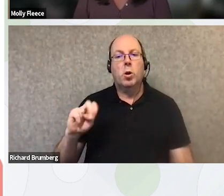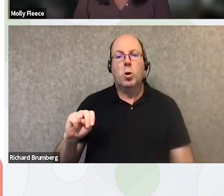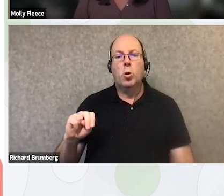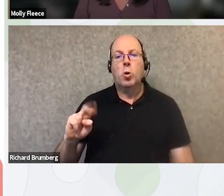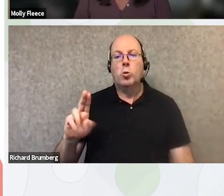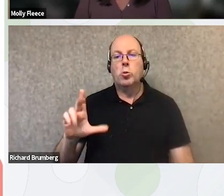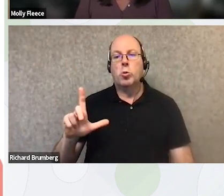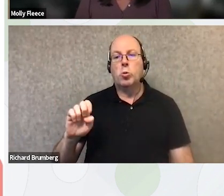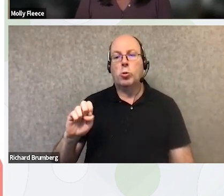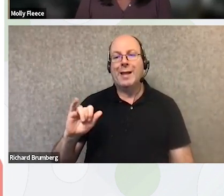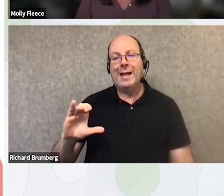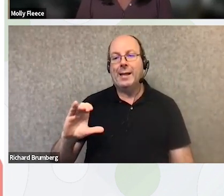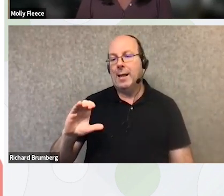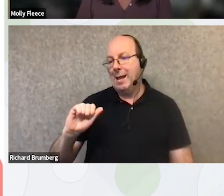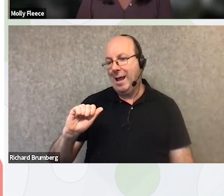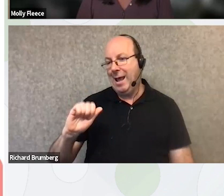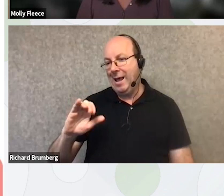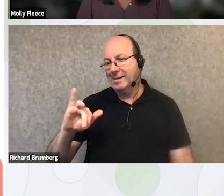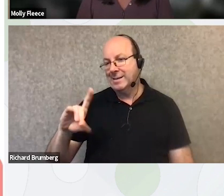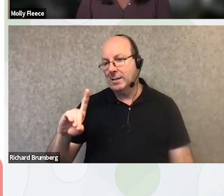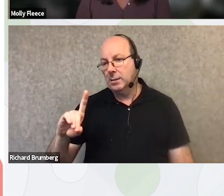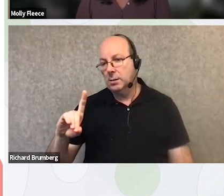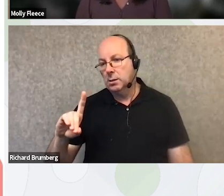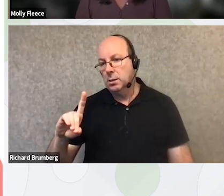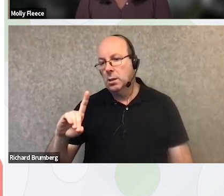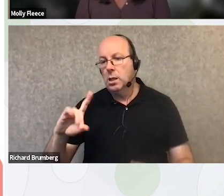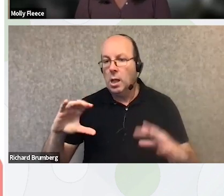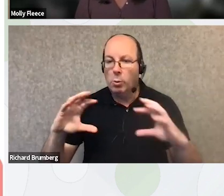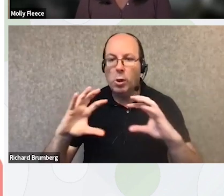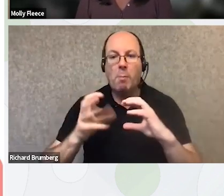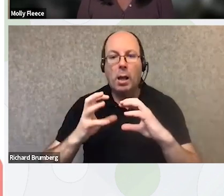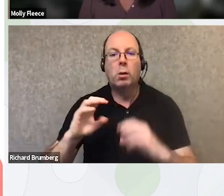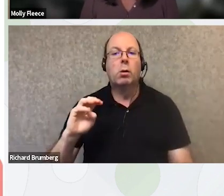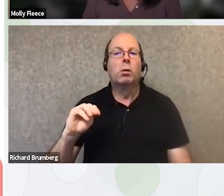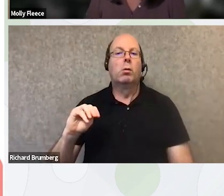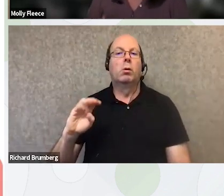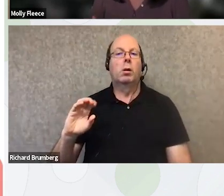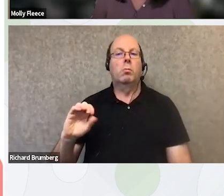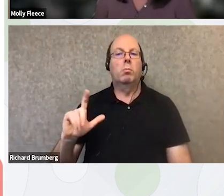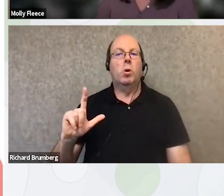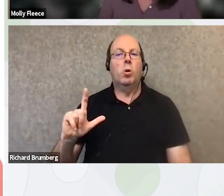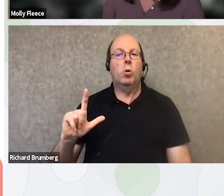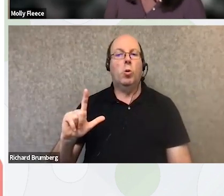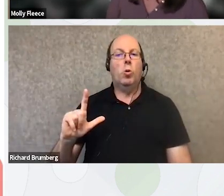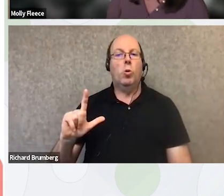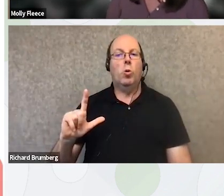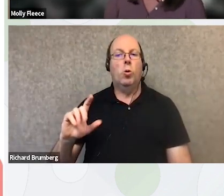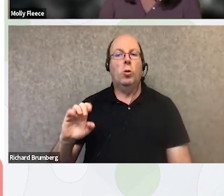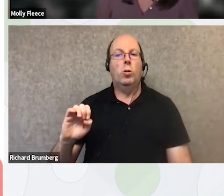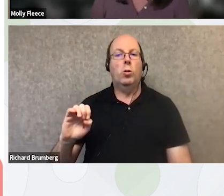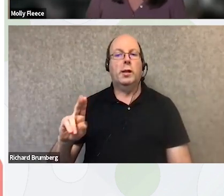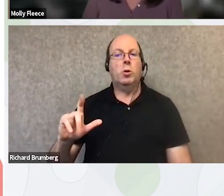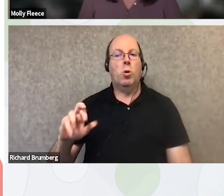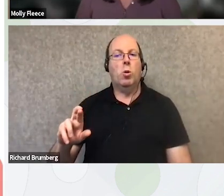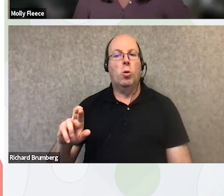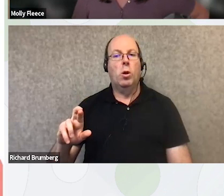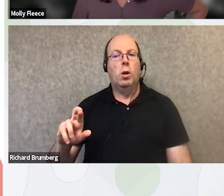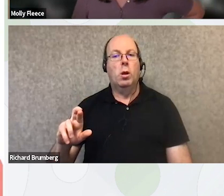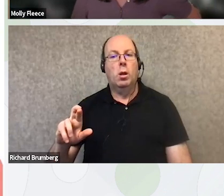If we can use more of the molecular testing, that would be preferred because of the low to moderate sensitivity of antigen